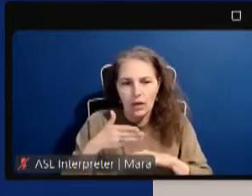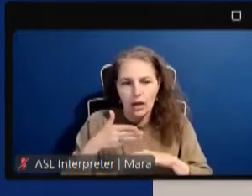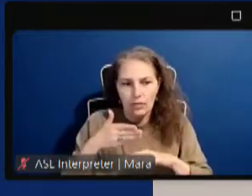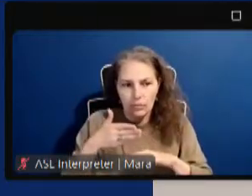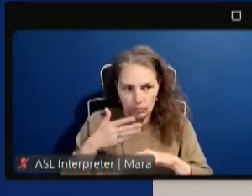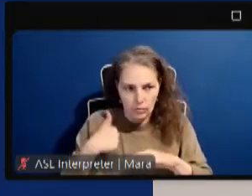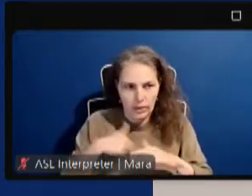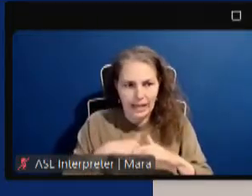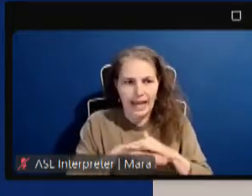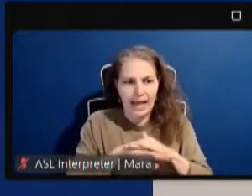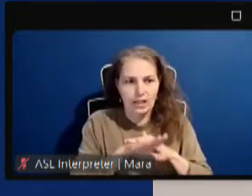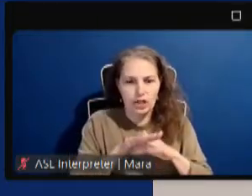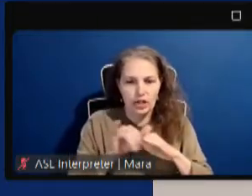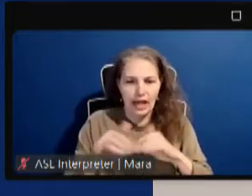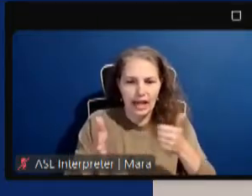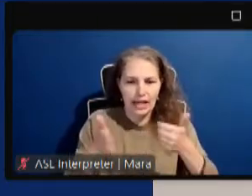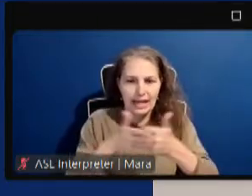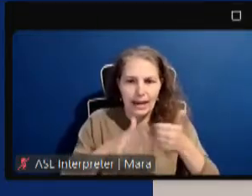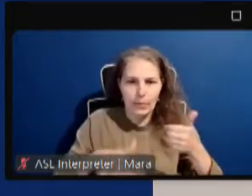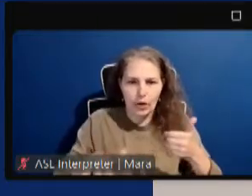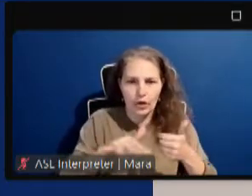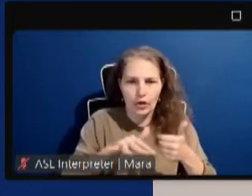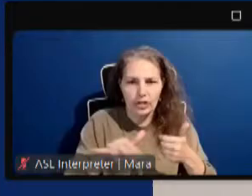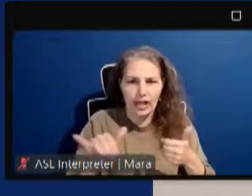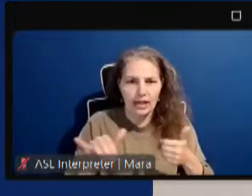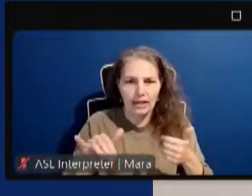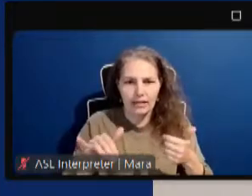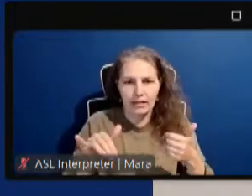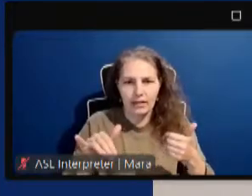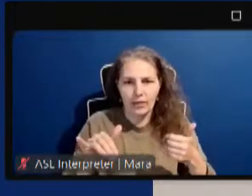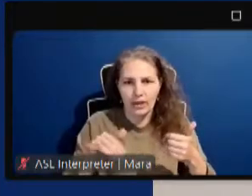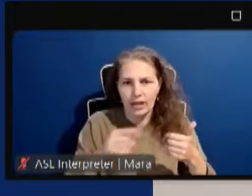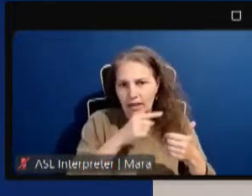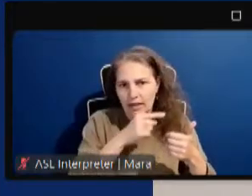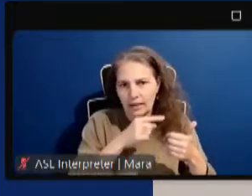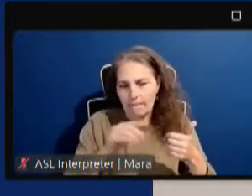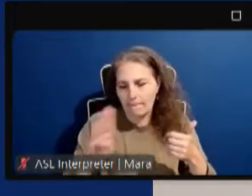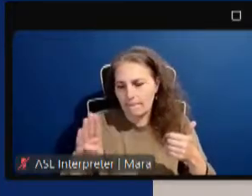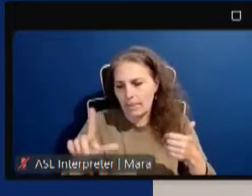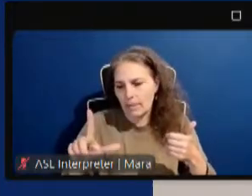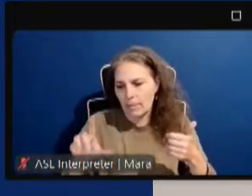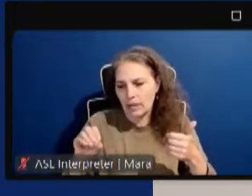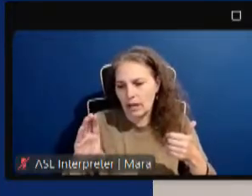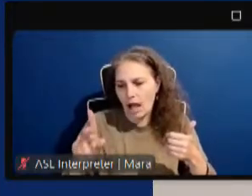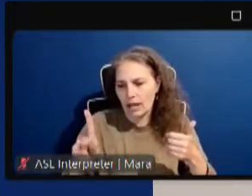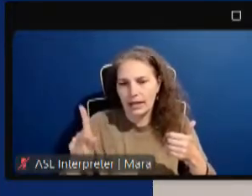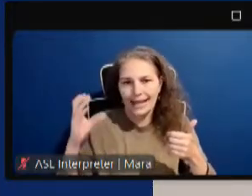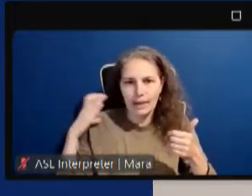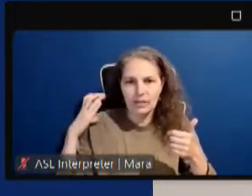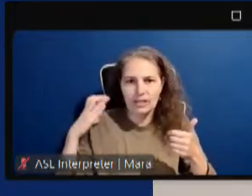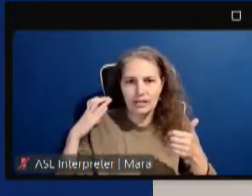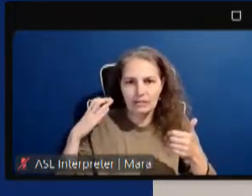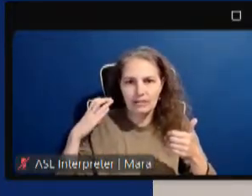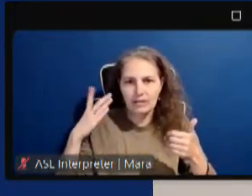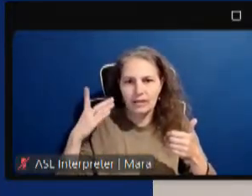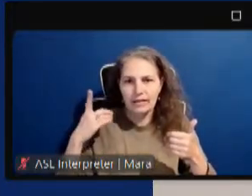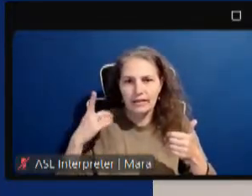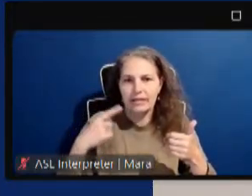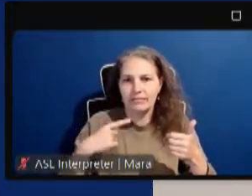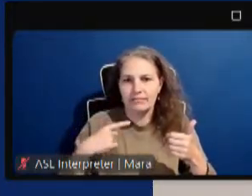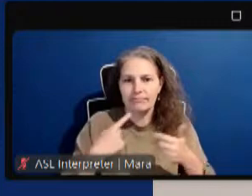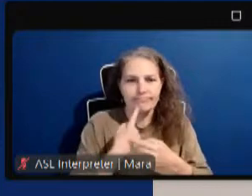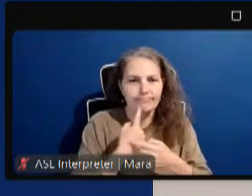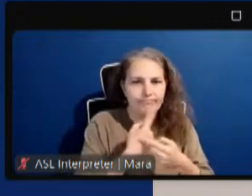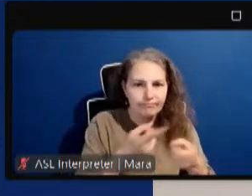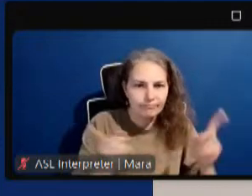neighborhood, the block captains kind of let people know. But again, the Army Corps is not sending out a mass notification to the